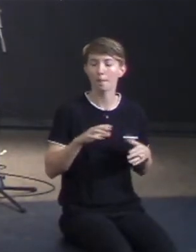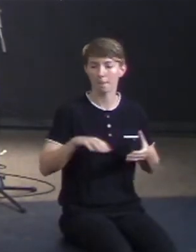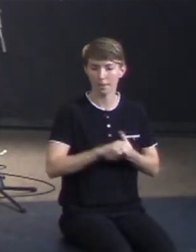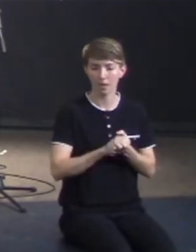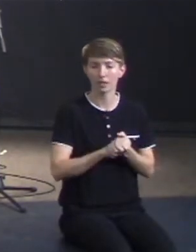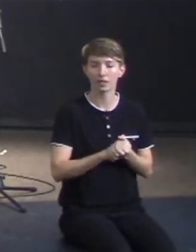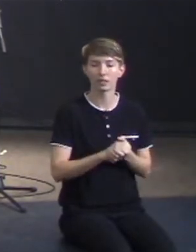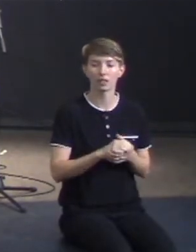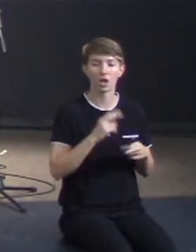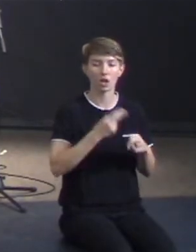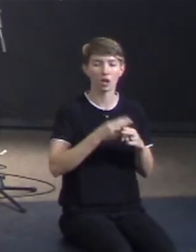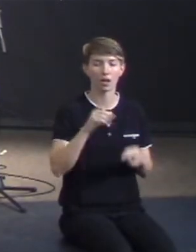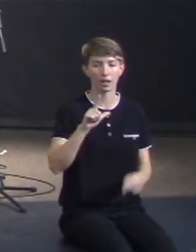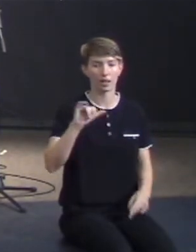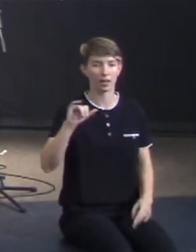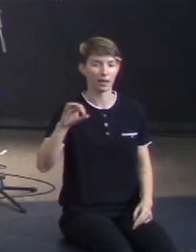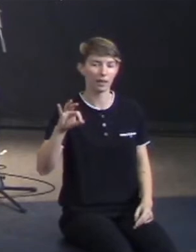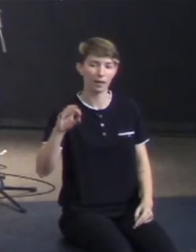upper rooms from